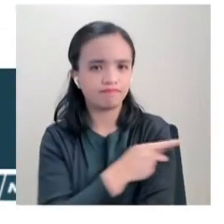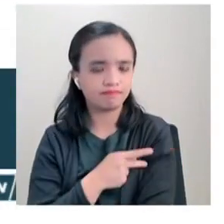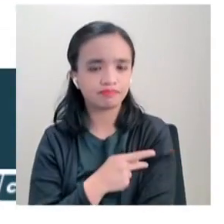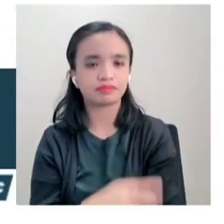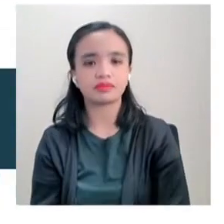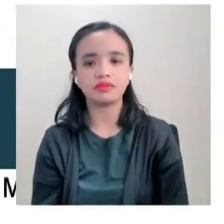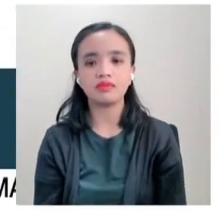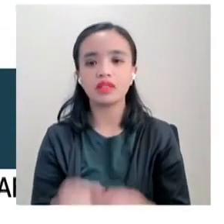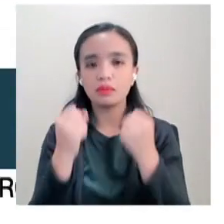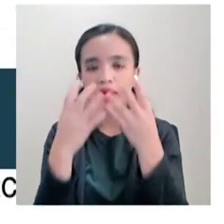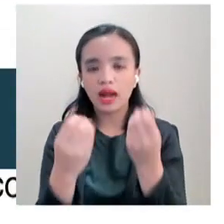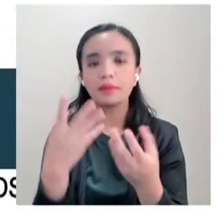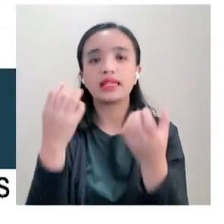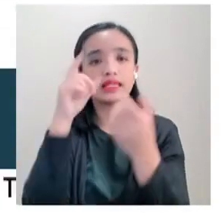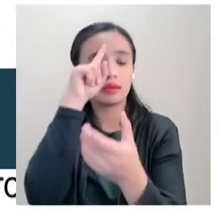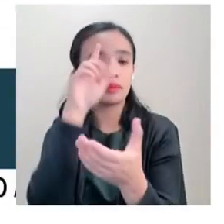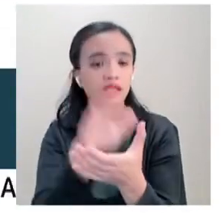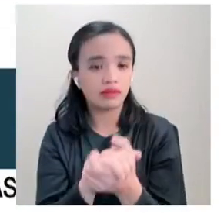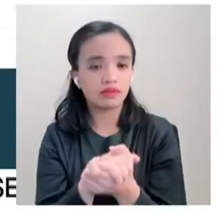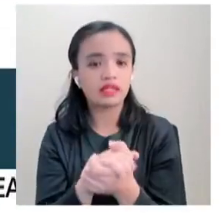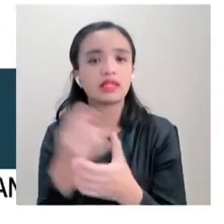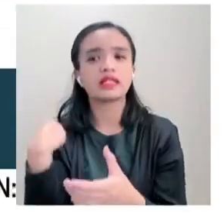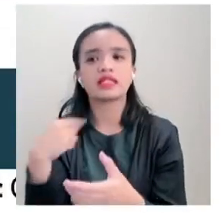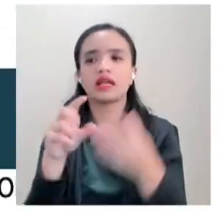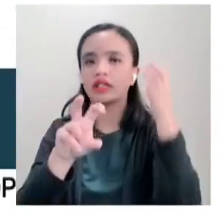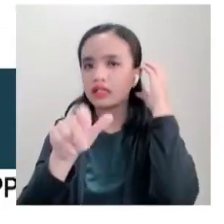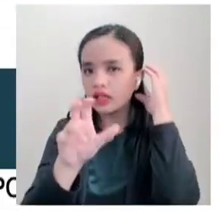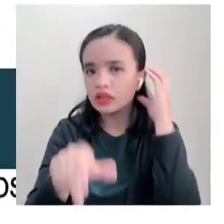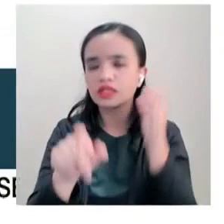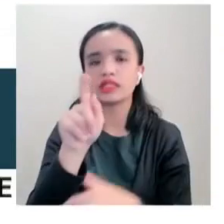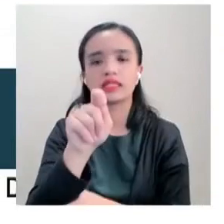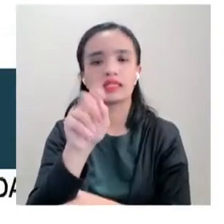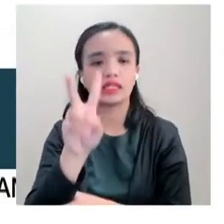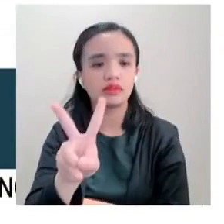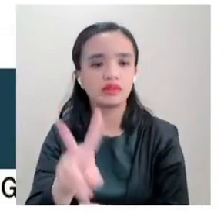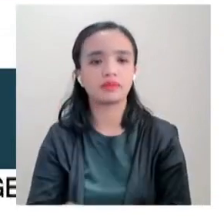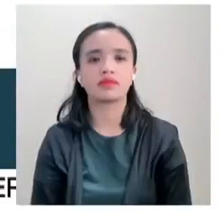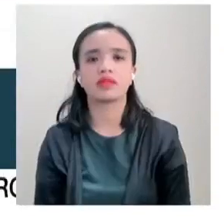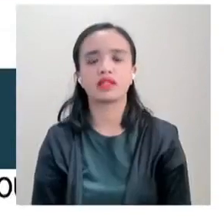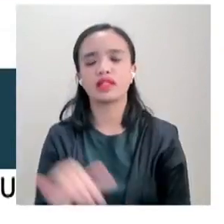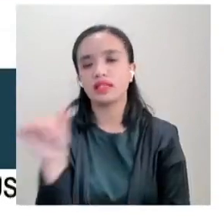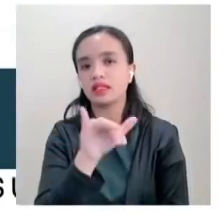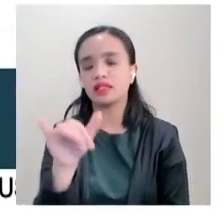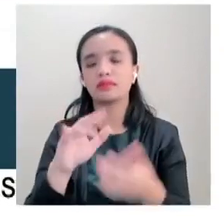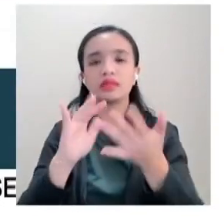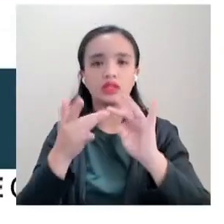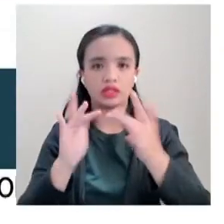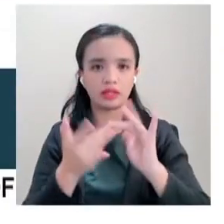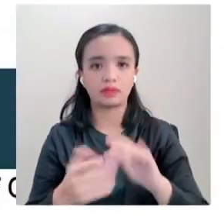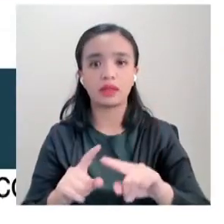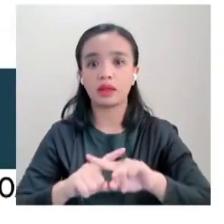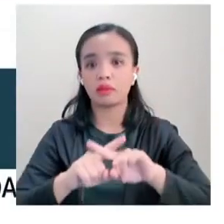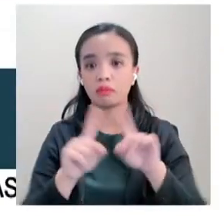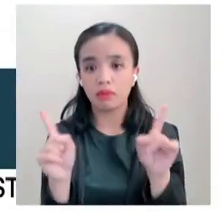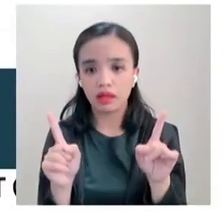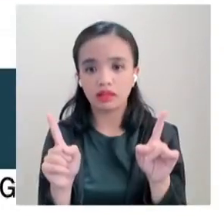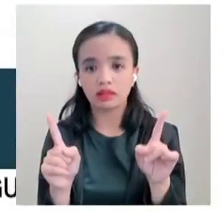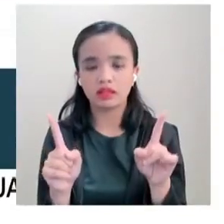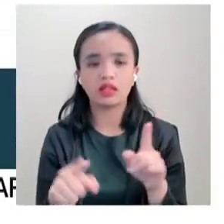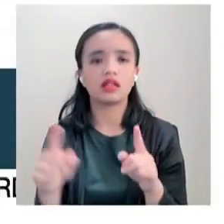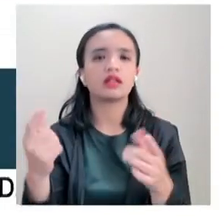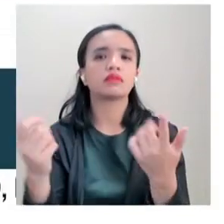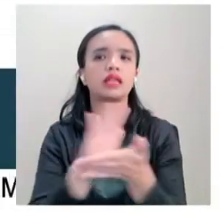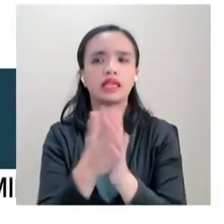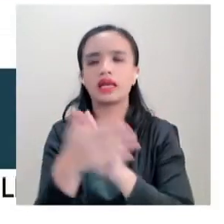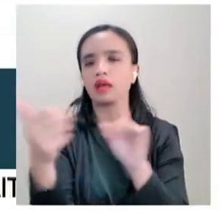talaga ang naniniwala sa ating mga radyo, sa television, and of course in the internet. But it has been abused.